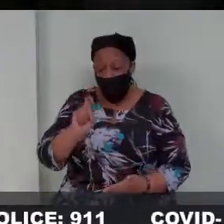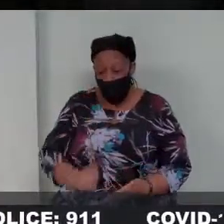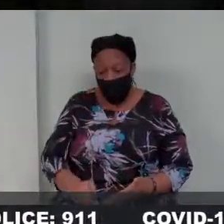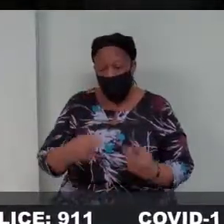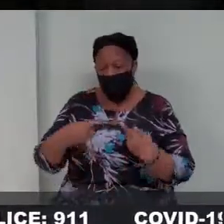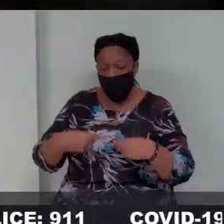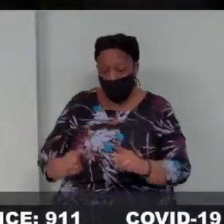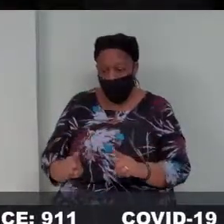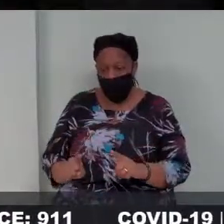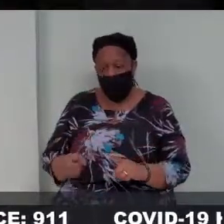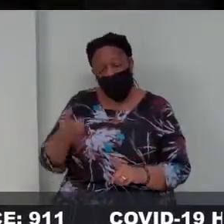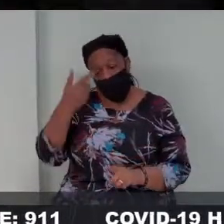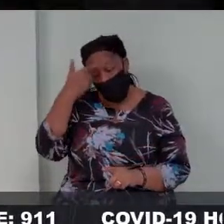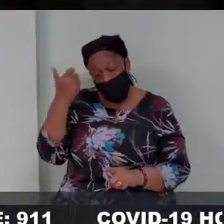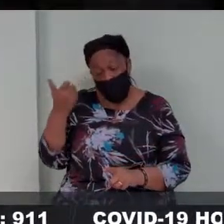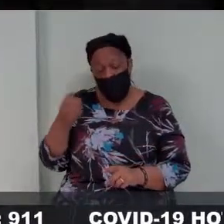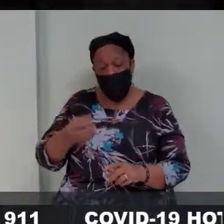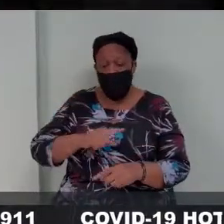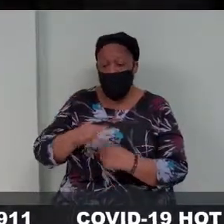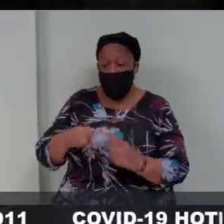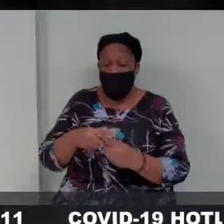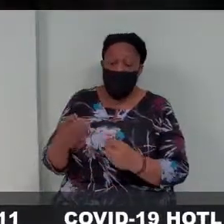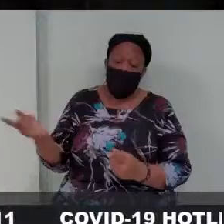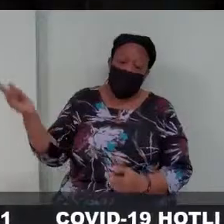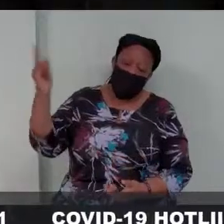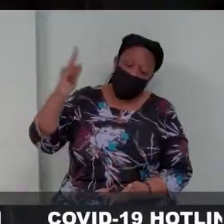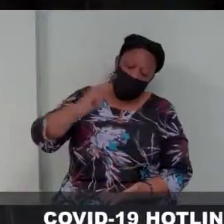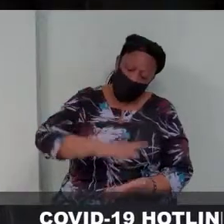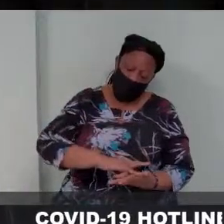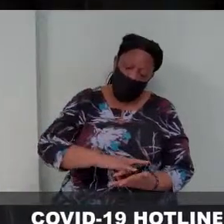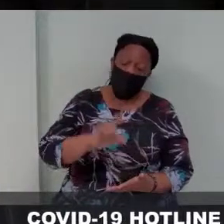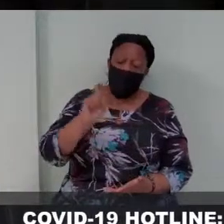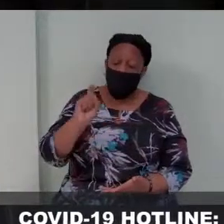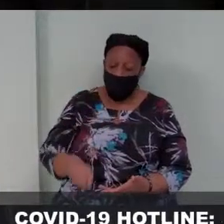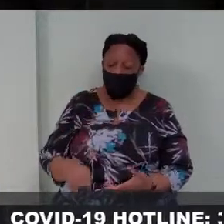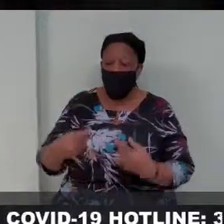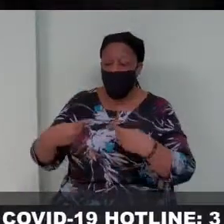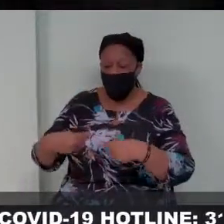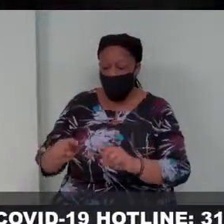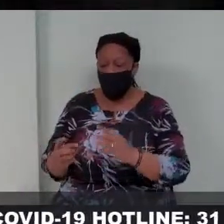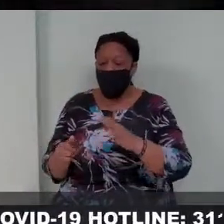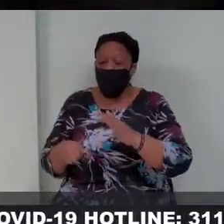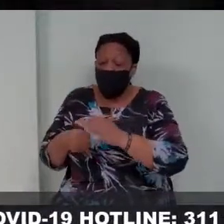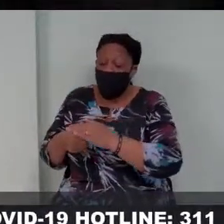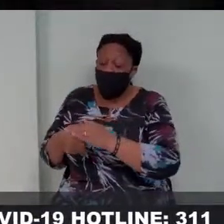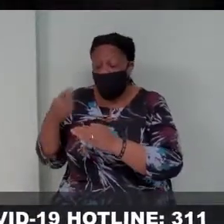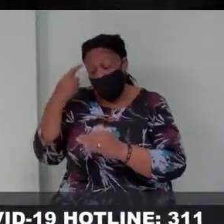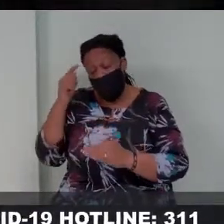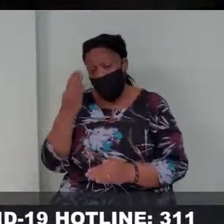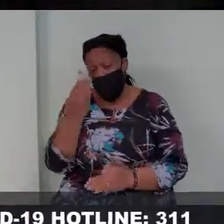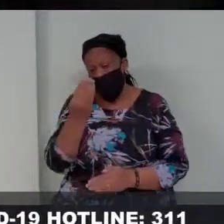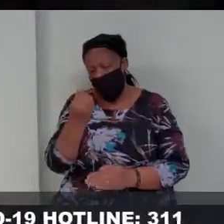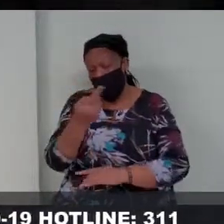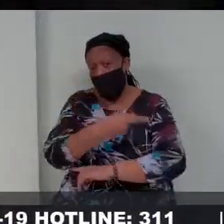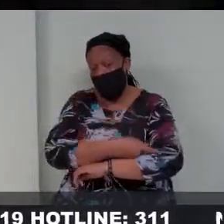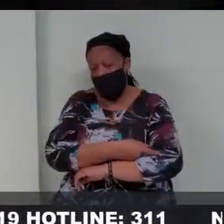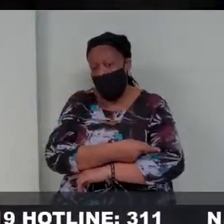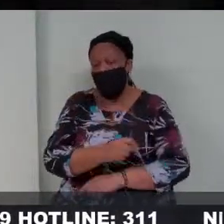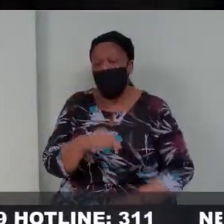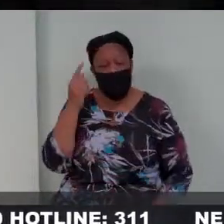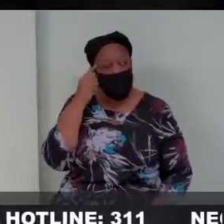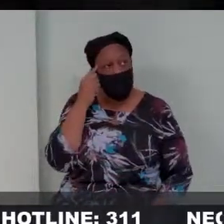to go into quarantine for 14 days. And so I'm going to have to, make